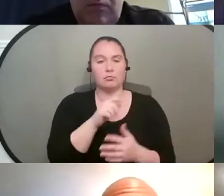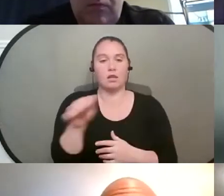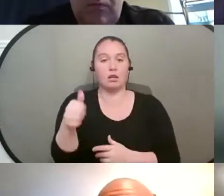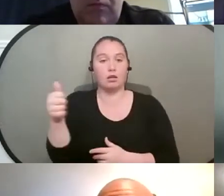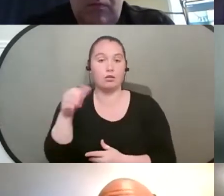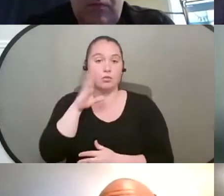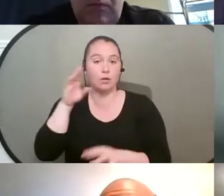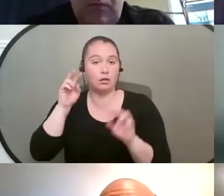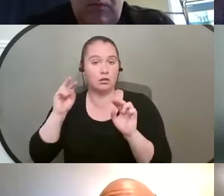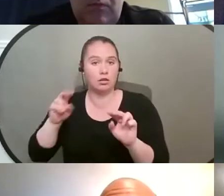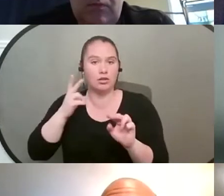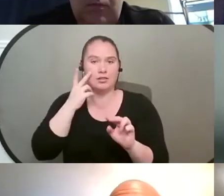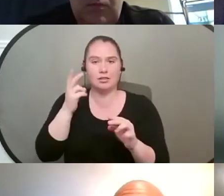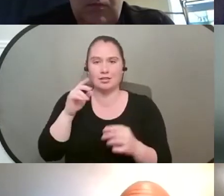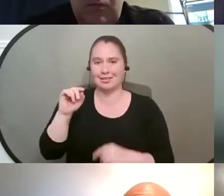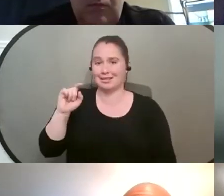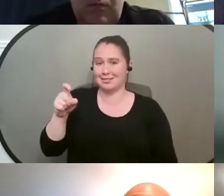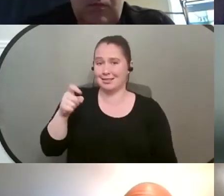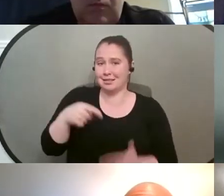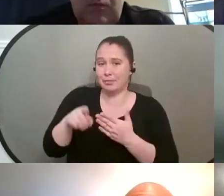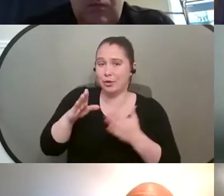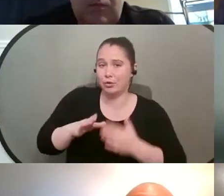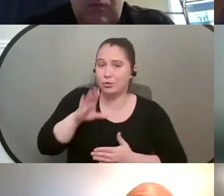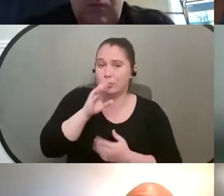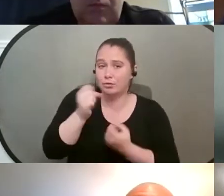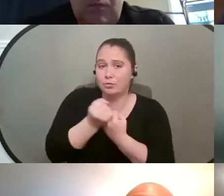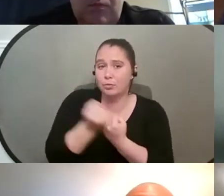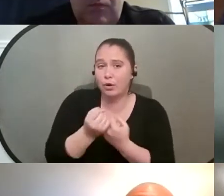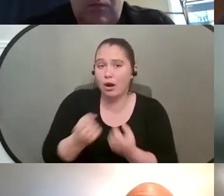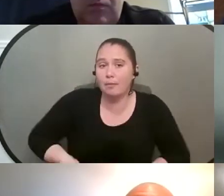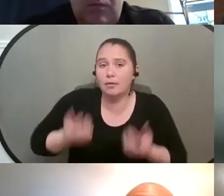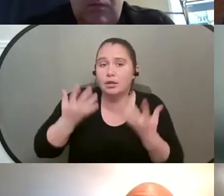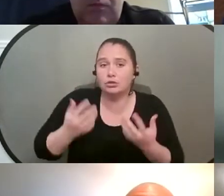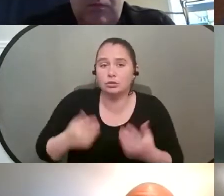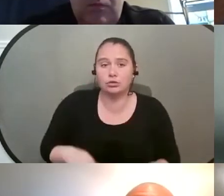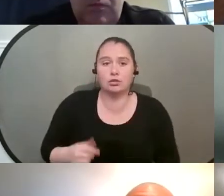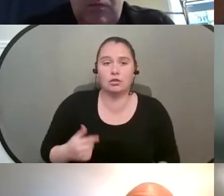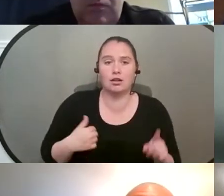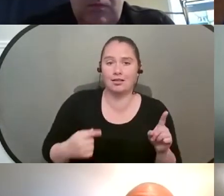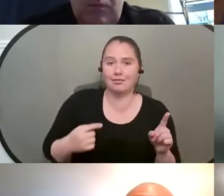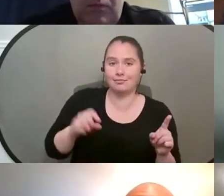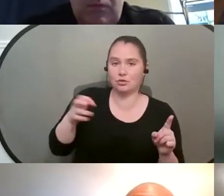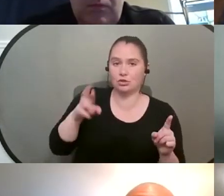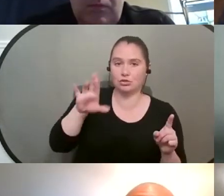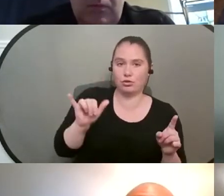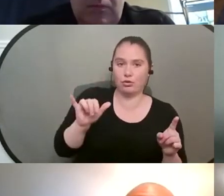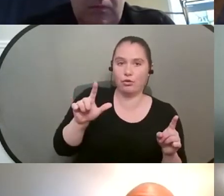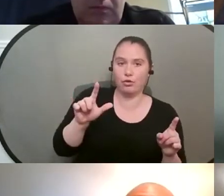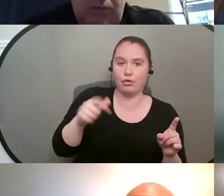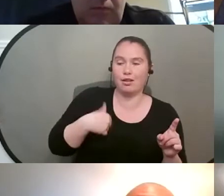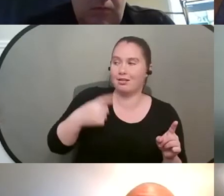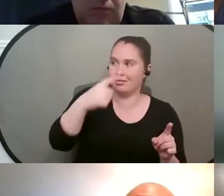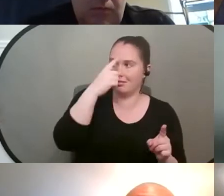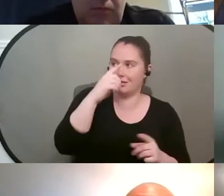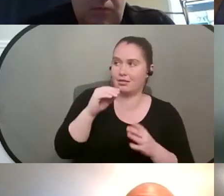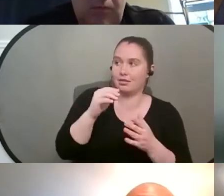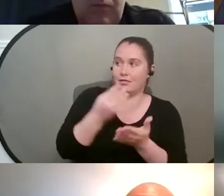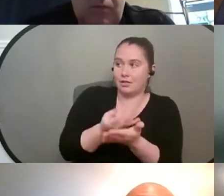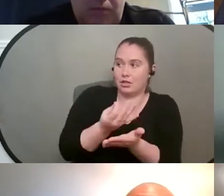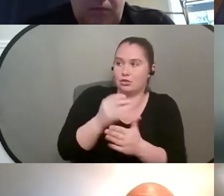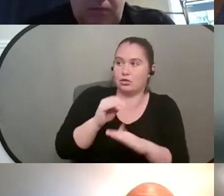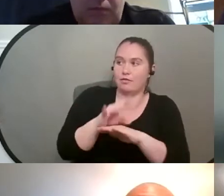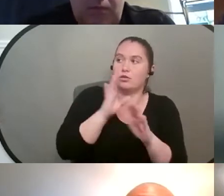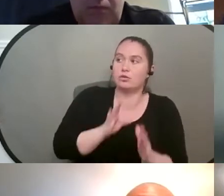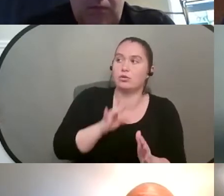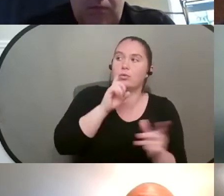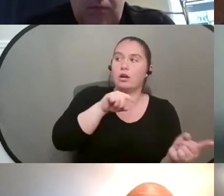much we think our taxpayers will support. And, I think we are planning on having the financial advisor here at the next meeting